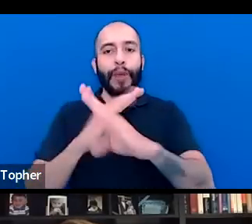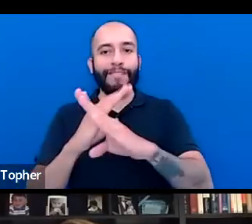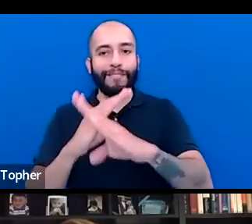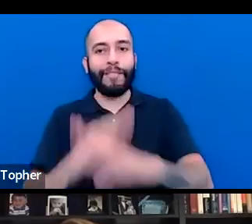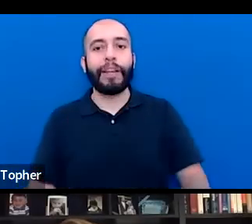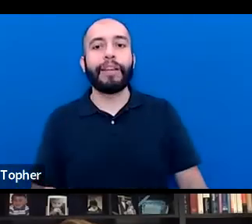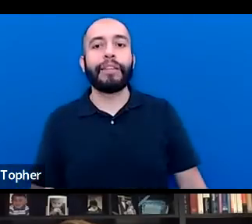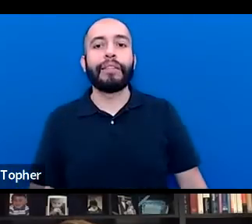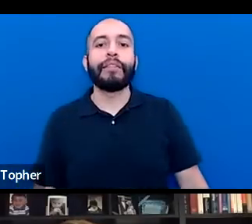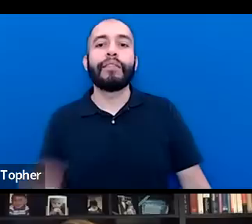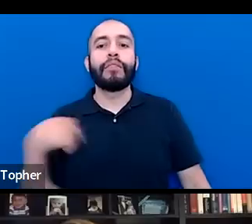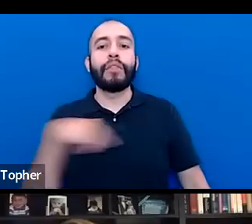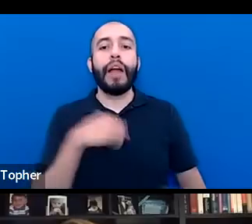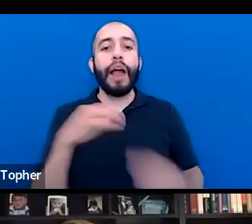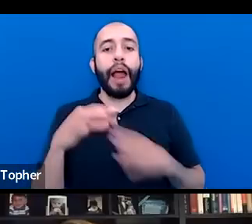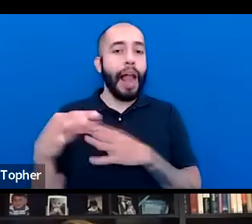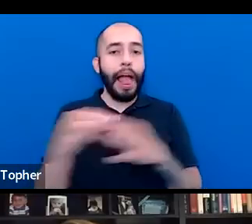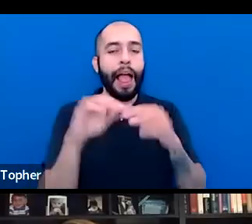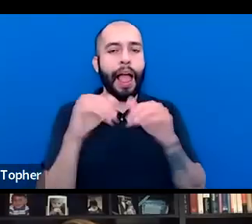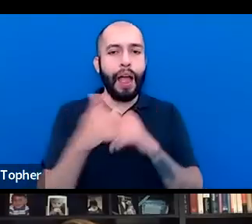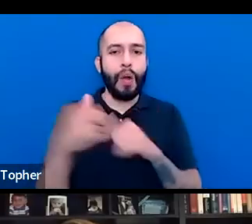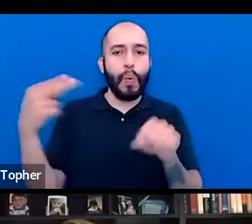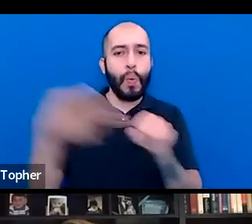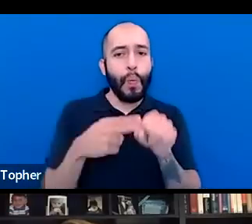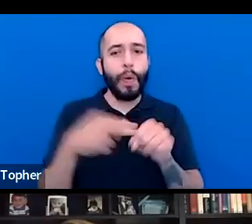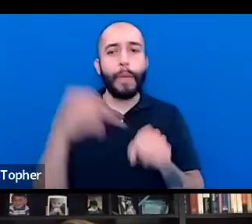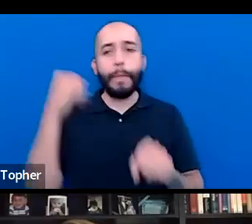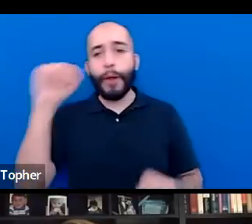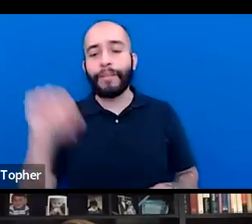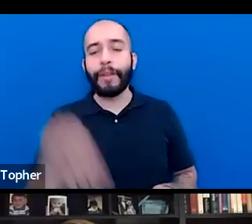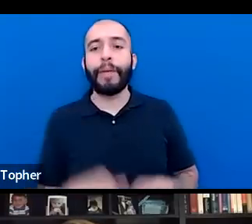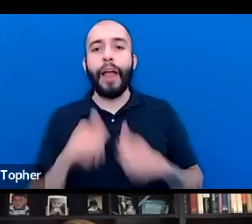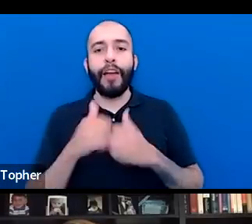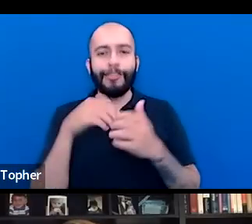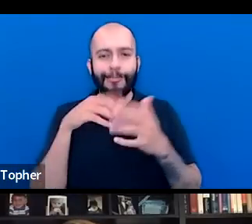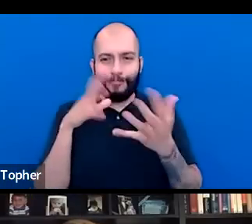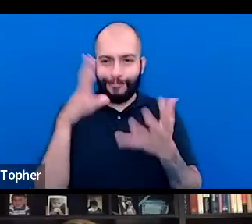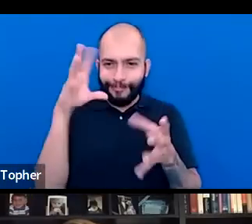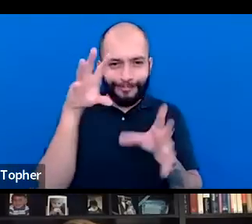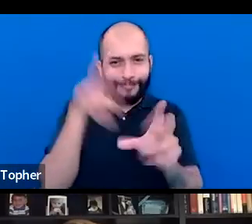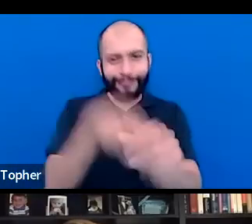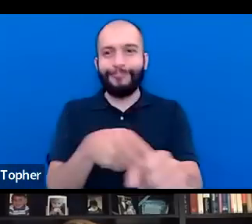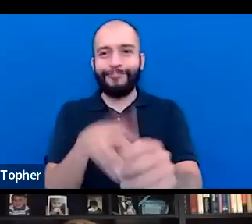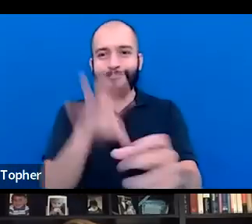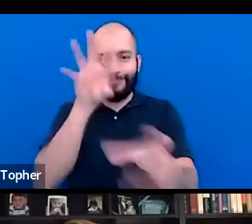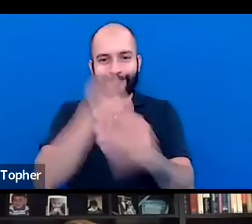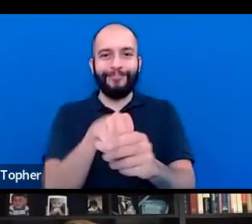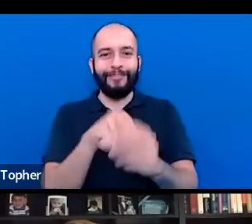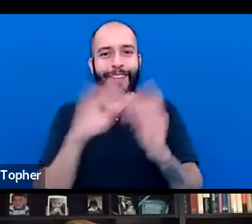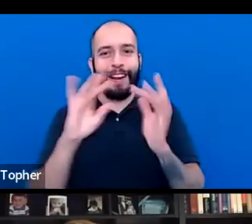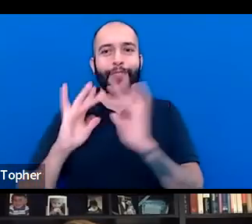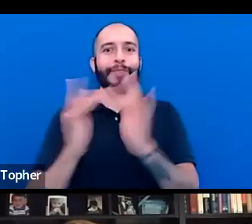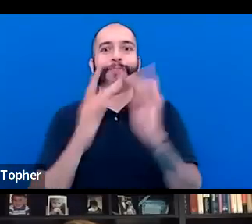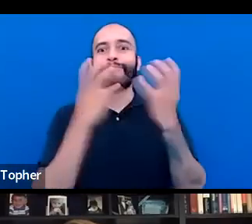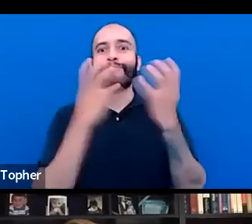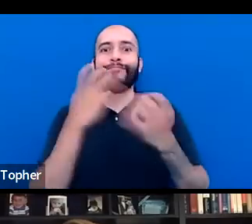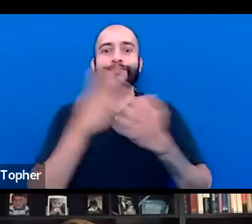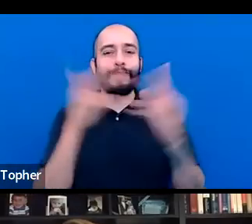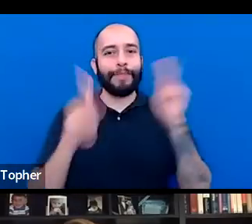this amazing network of people across the country. And, you know, here's, you know, how